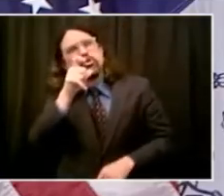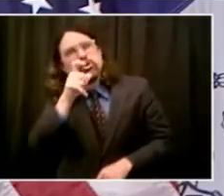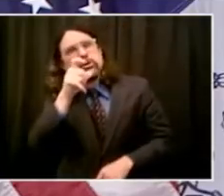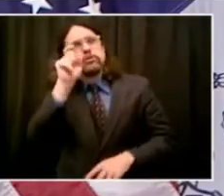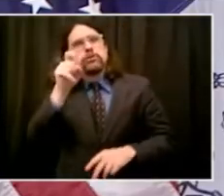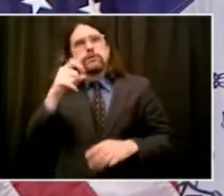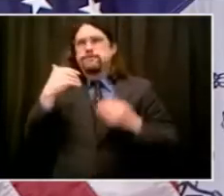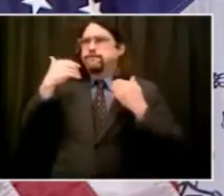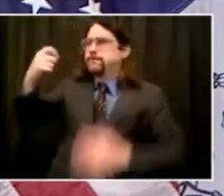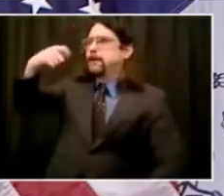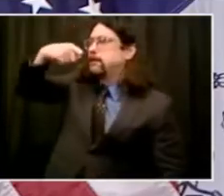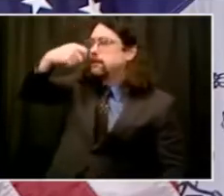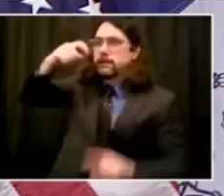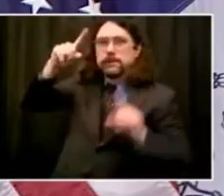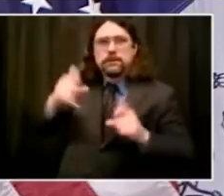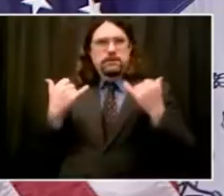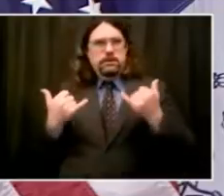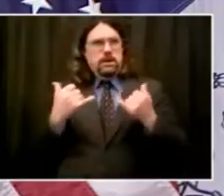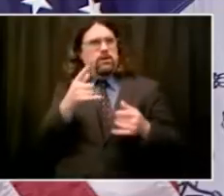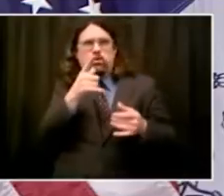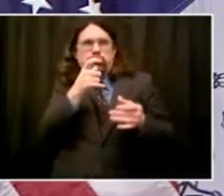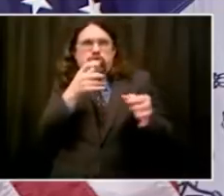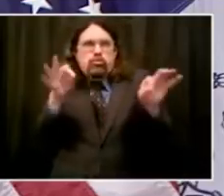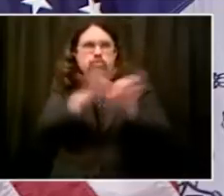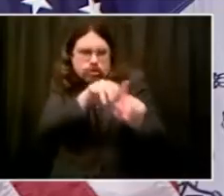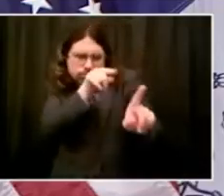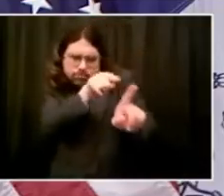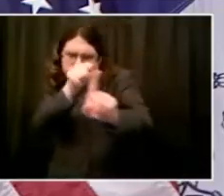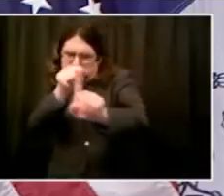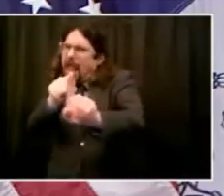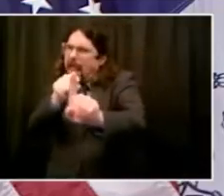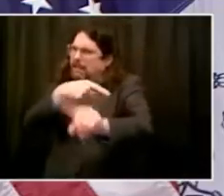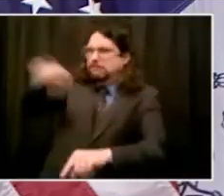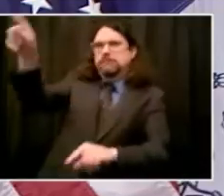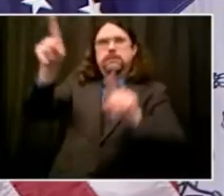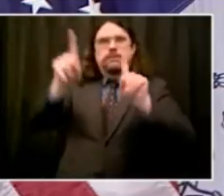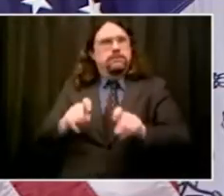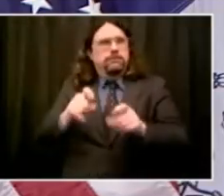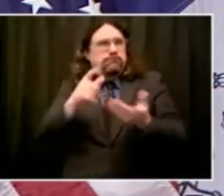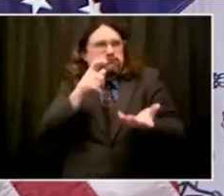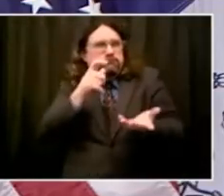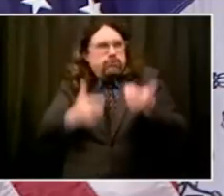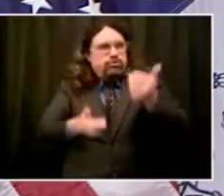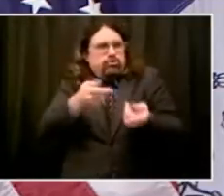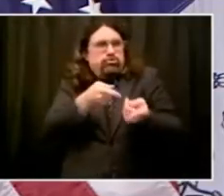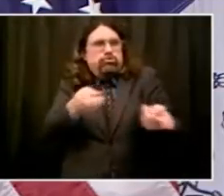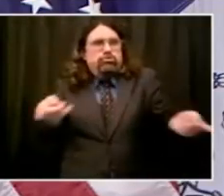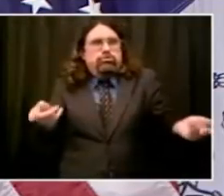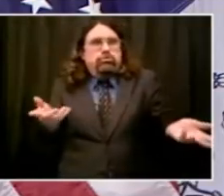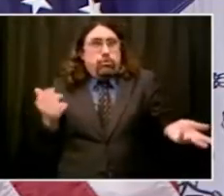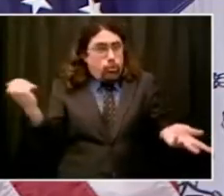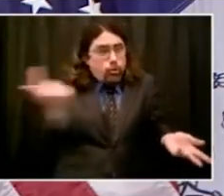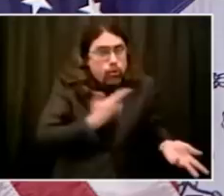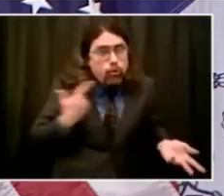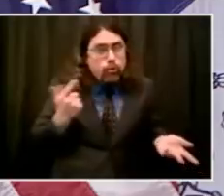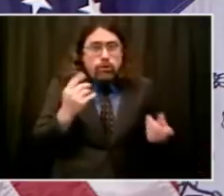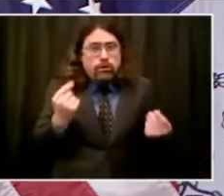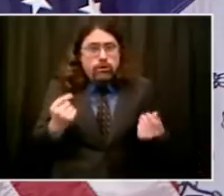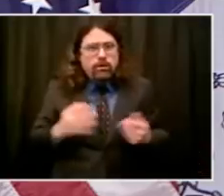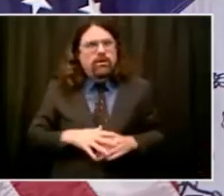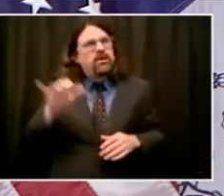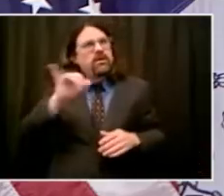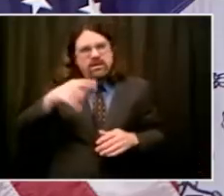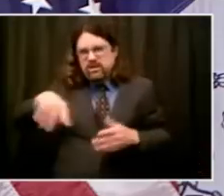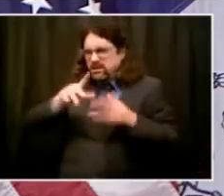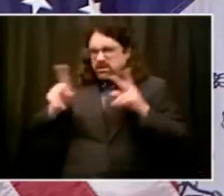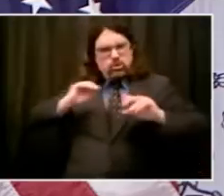agencies need as well? So what's the guidance there, particularly for those who are asymptomatic? And then we've talked about this some weeks past, but